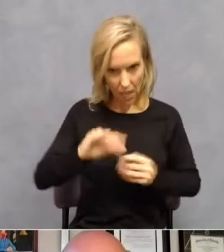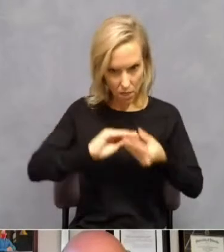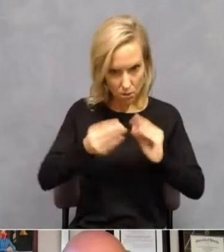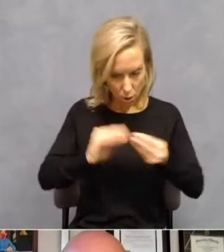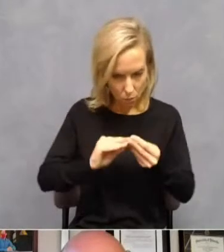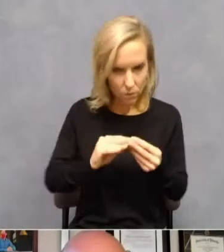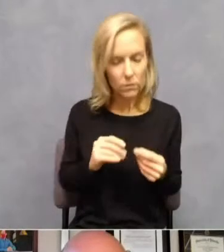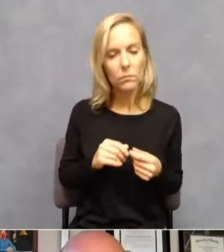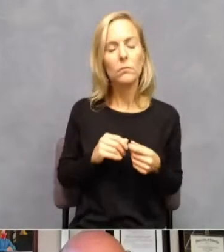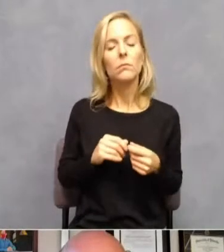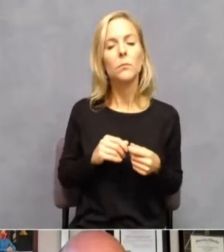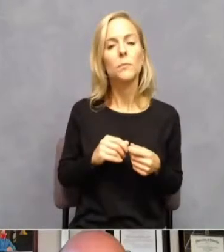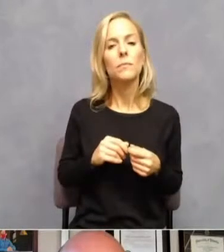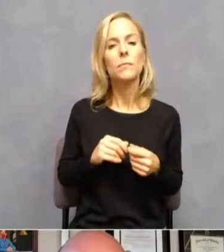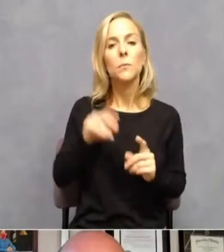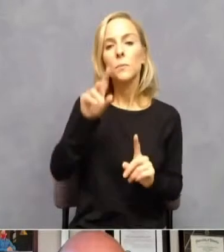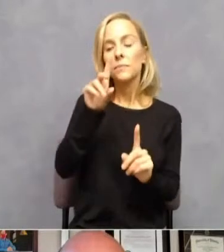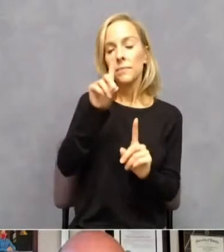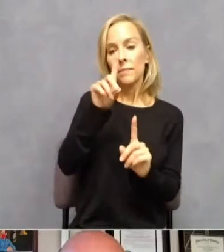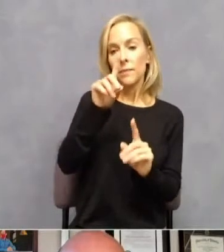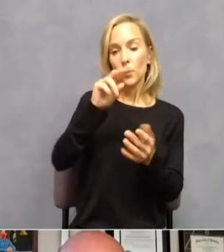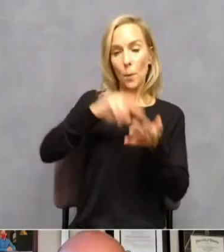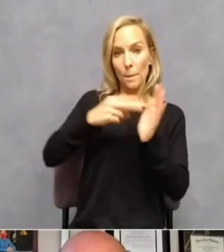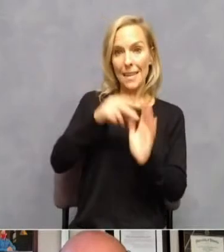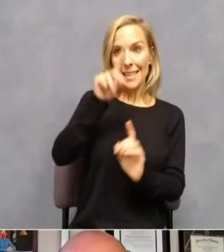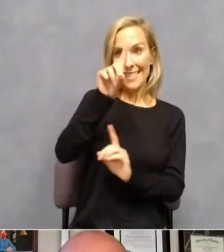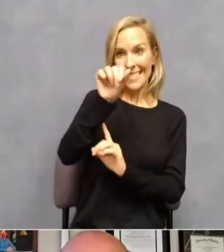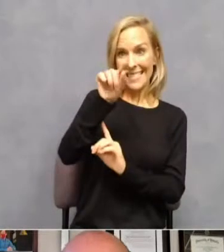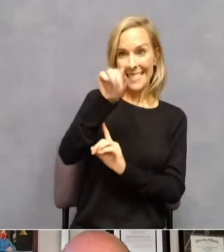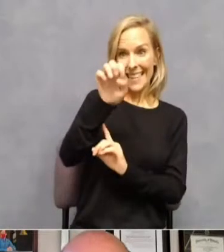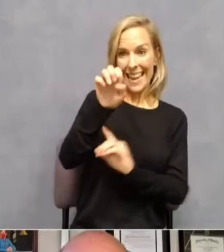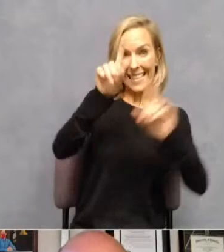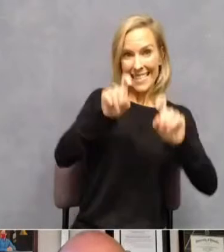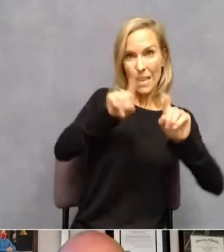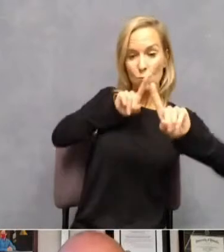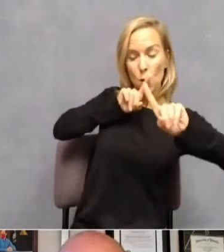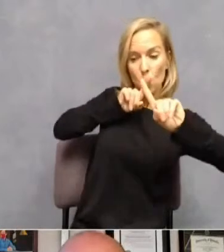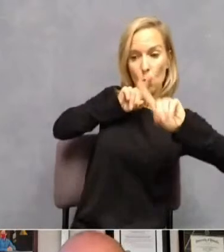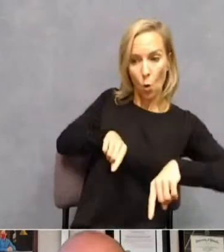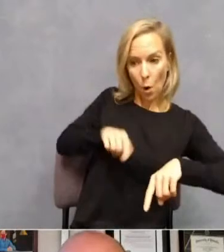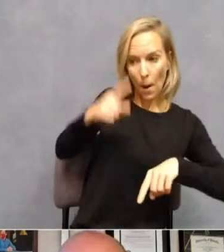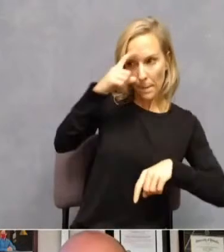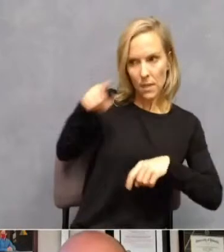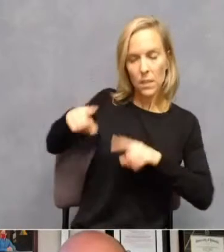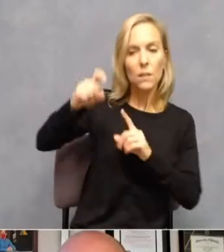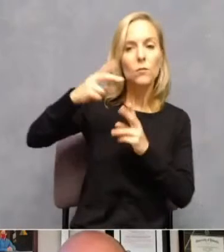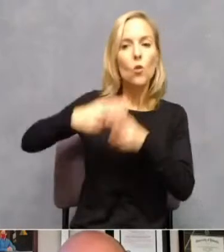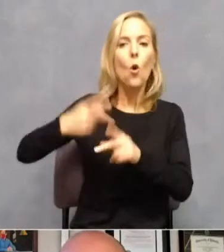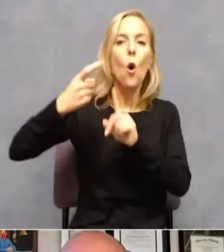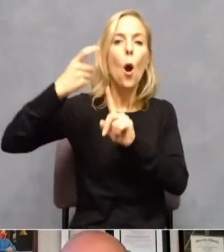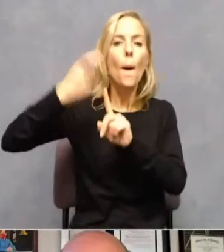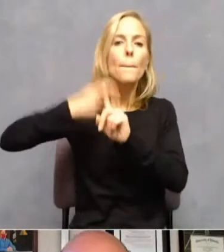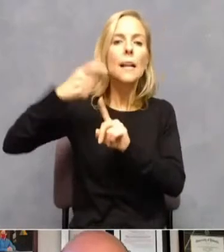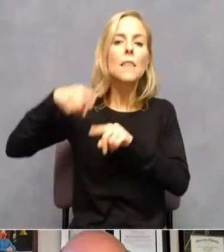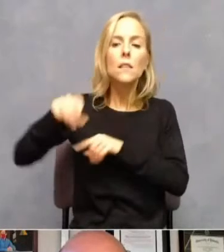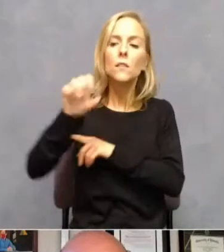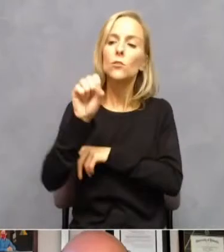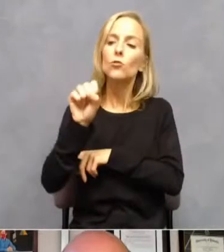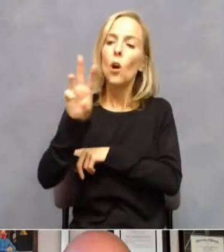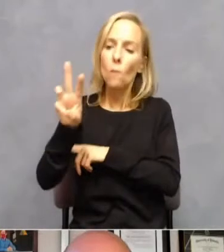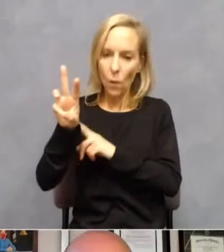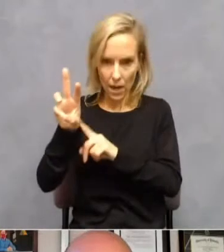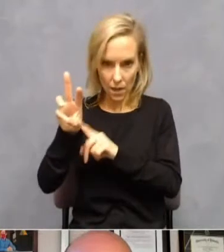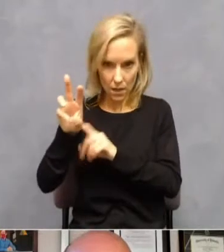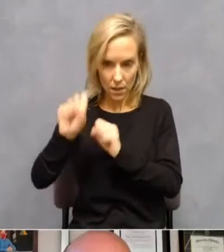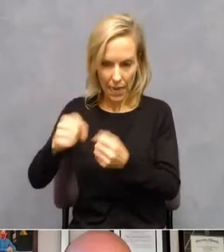the date the test is reported, but because we are automating this, the software will be able to screen out